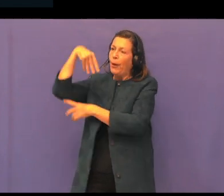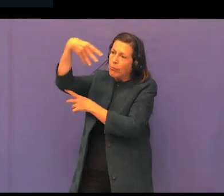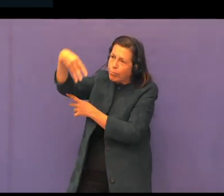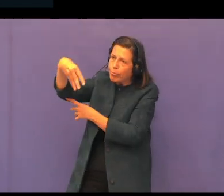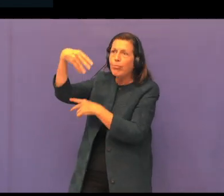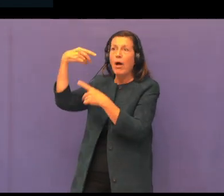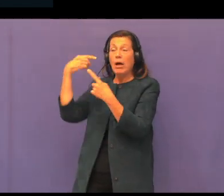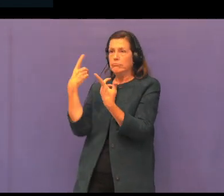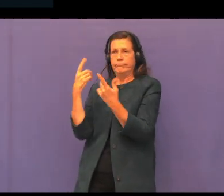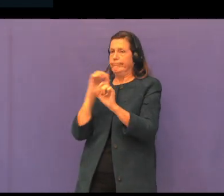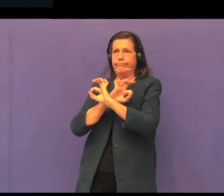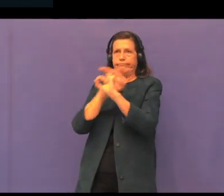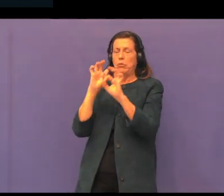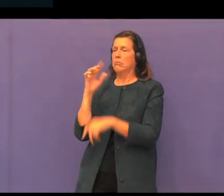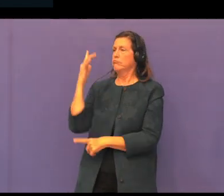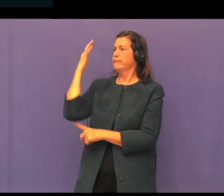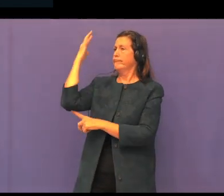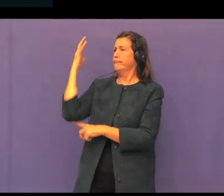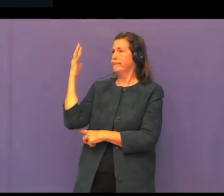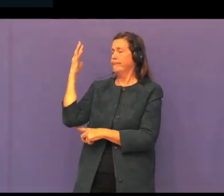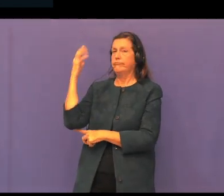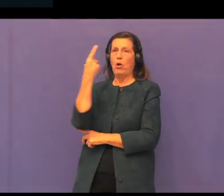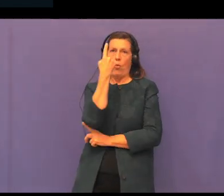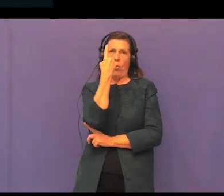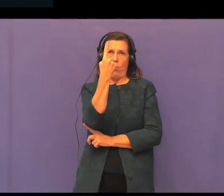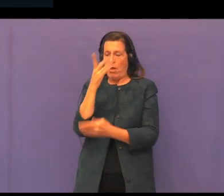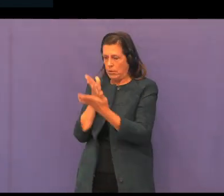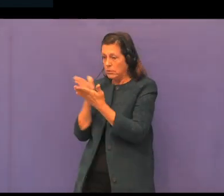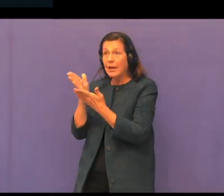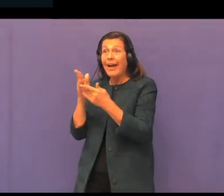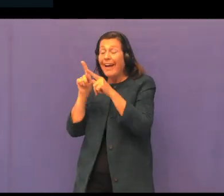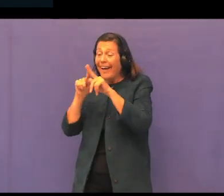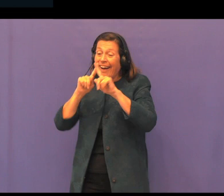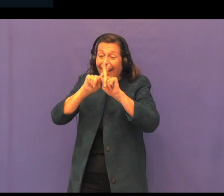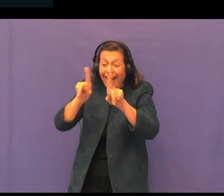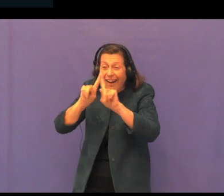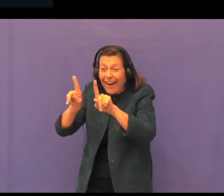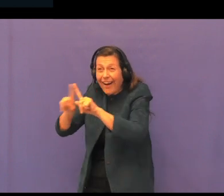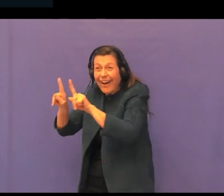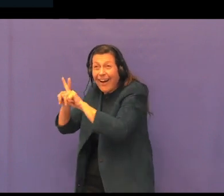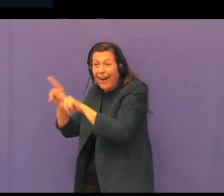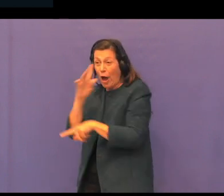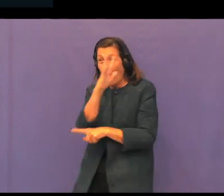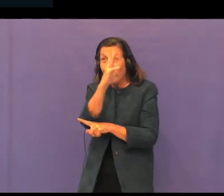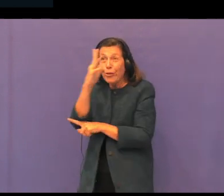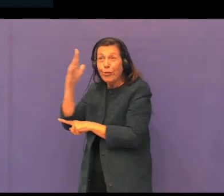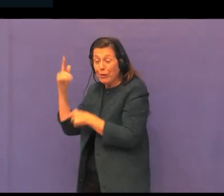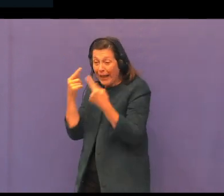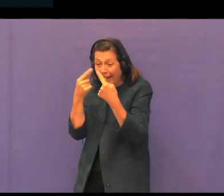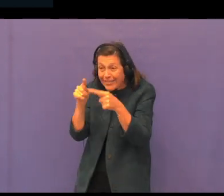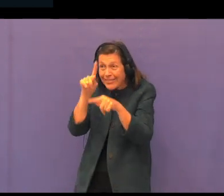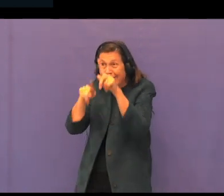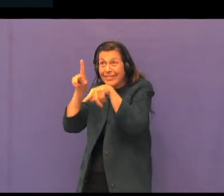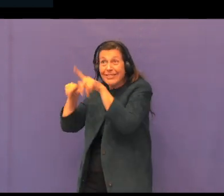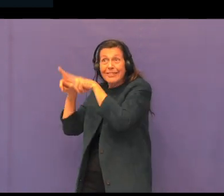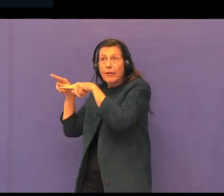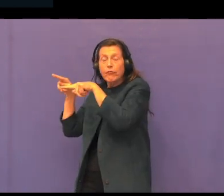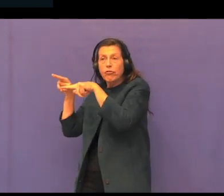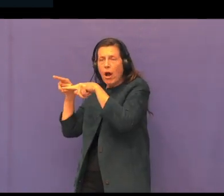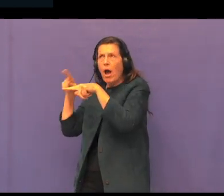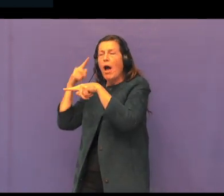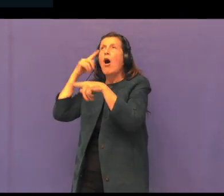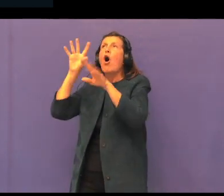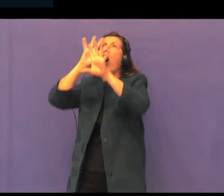of mountain, the particular kind of cloud formation, then you have to think in more detail about the world.